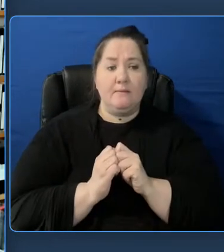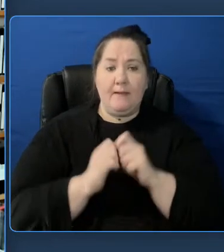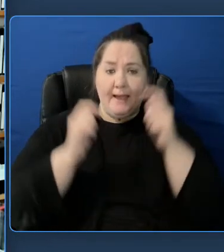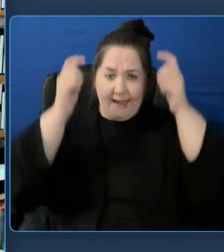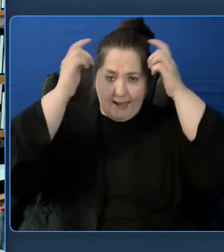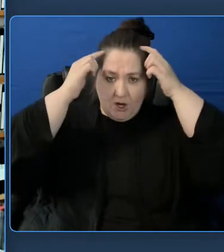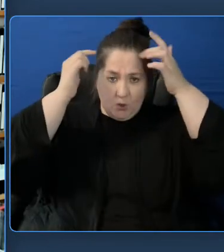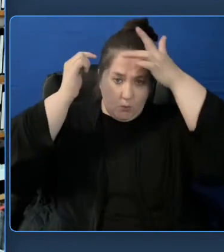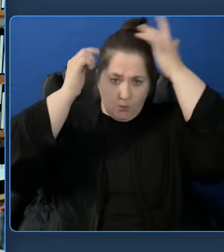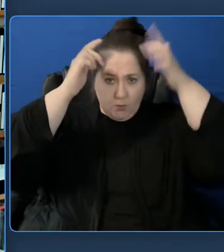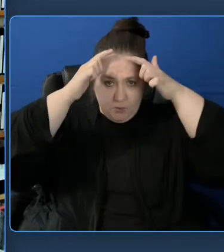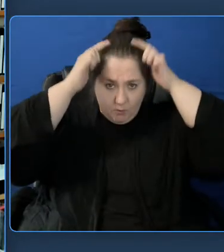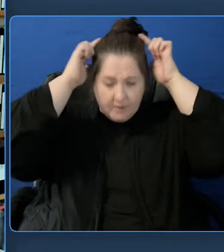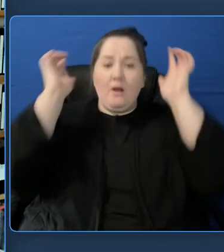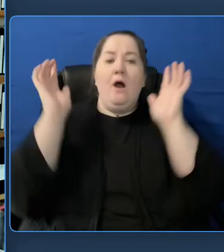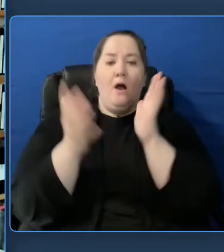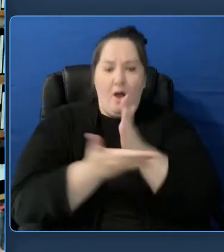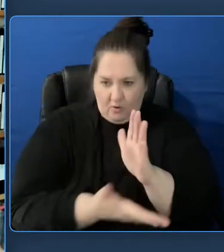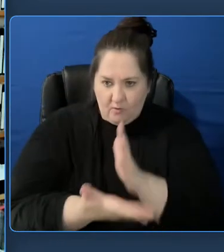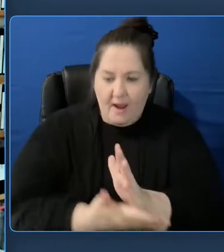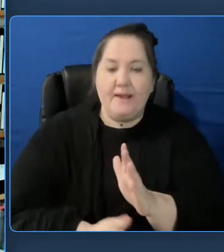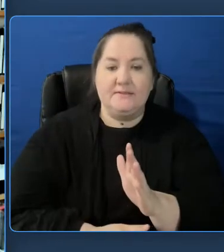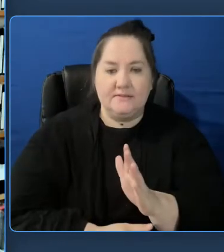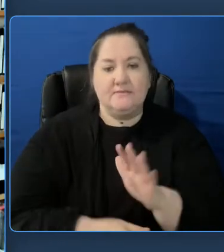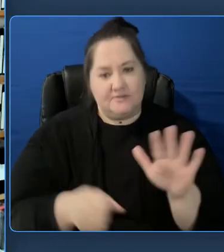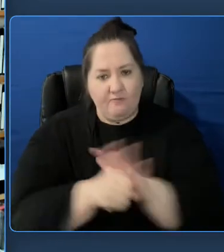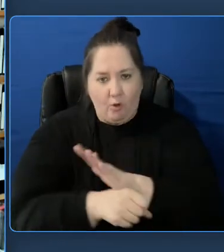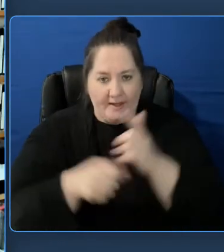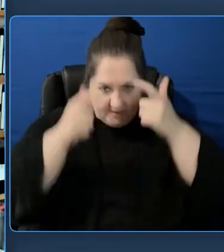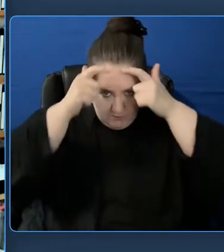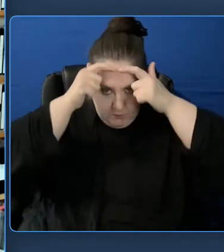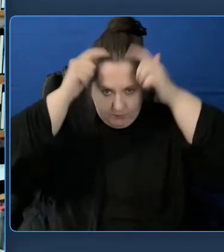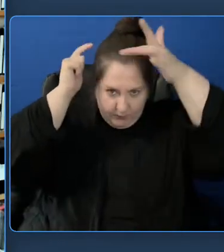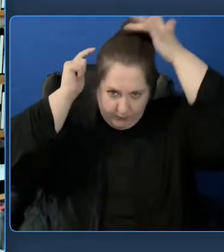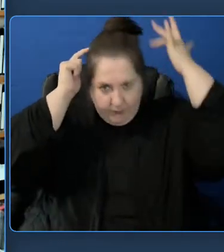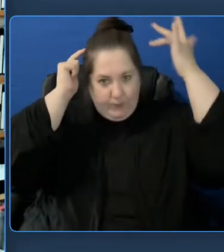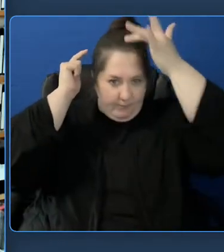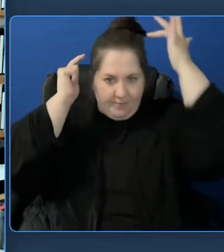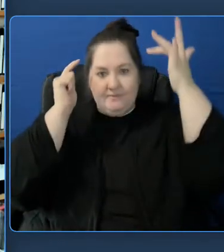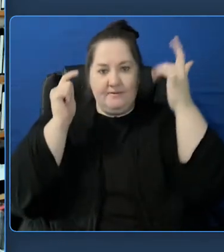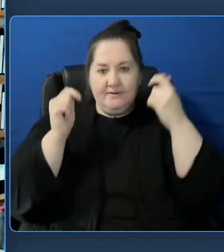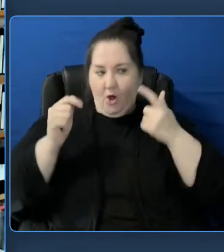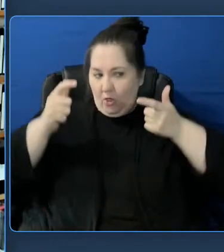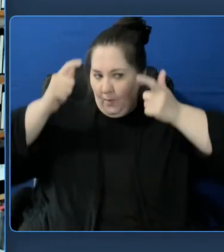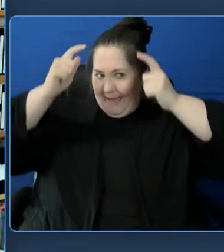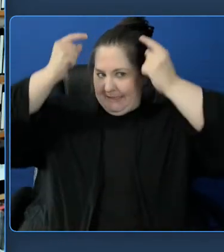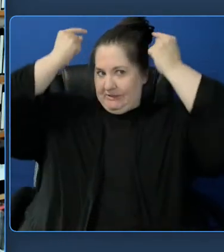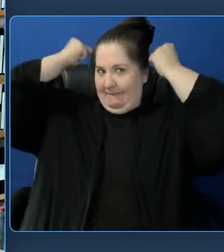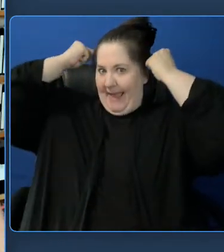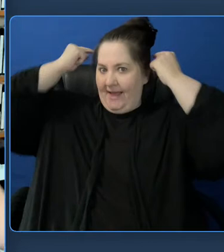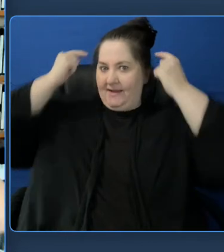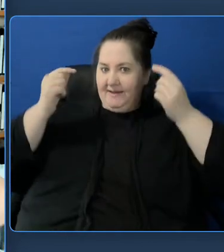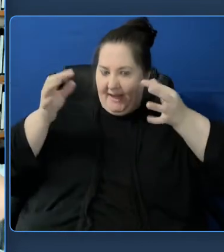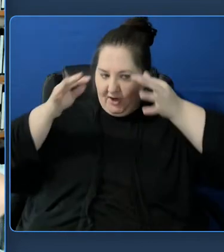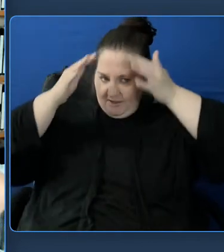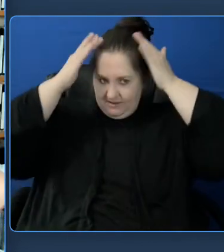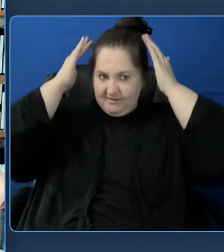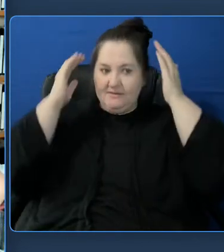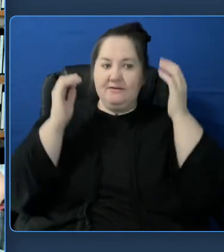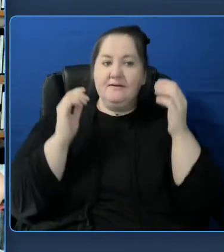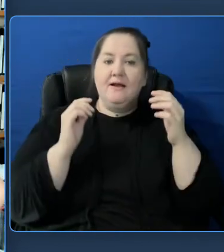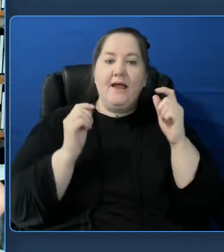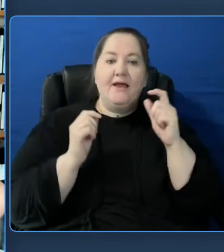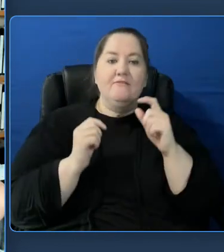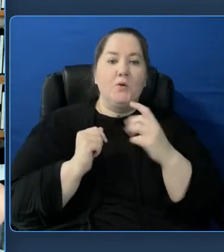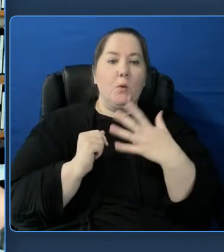receding hairline. All right. It has receded. Darn it. It has receded all the way to the back of my head, leaving a